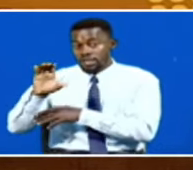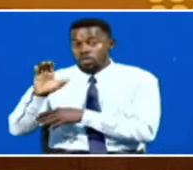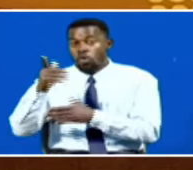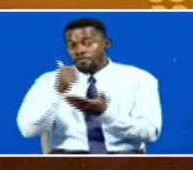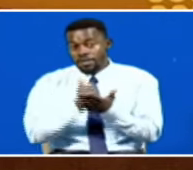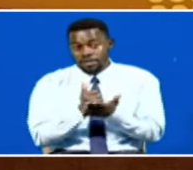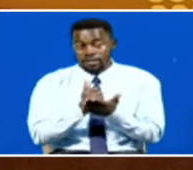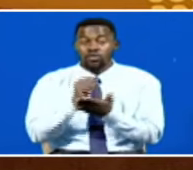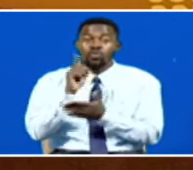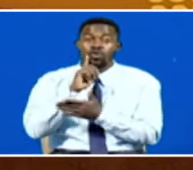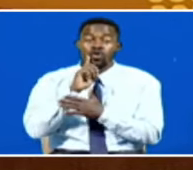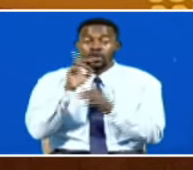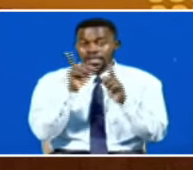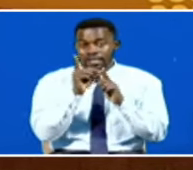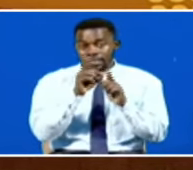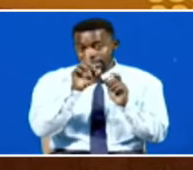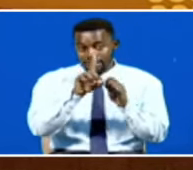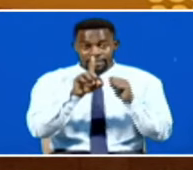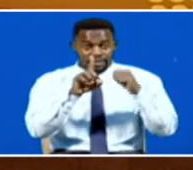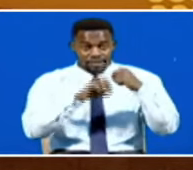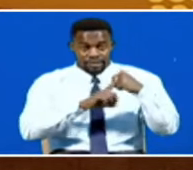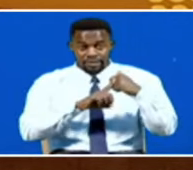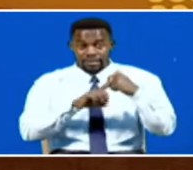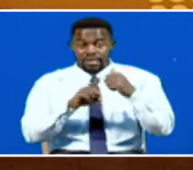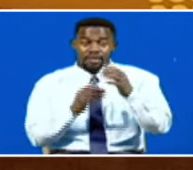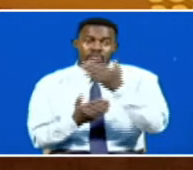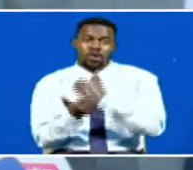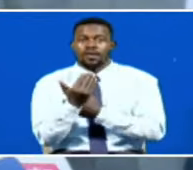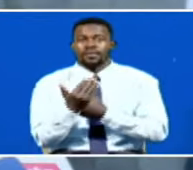tarehe 16 saa 2 asubuhi.